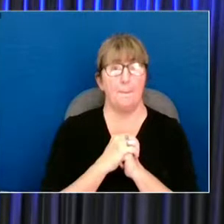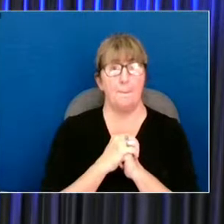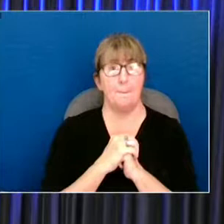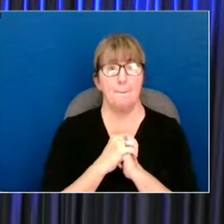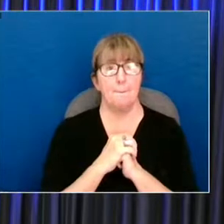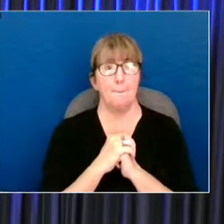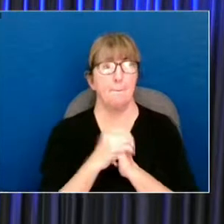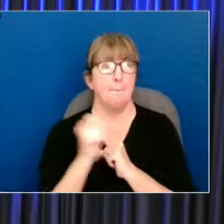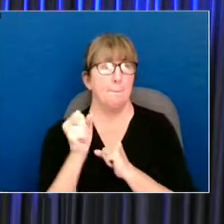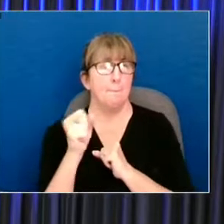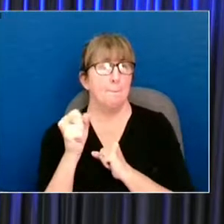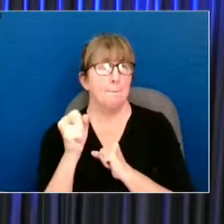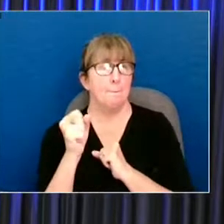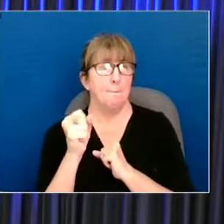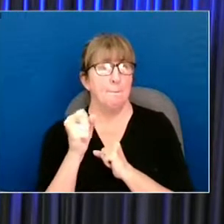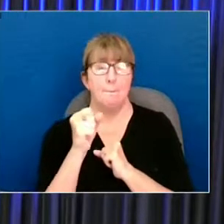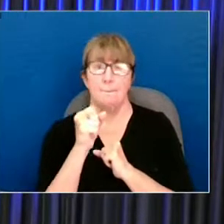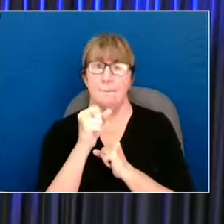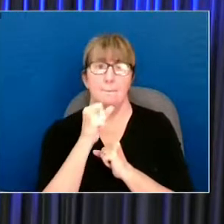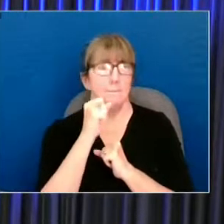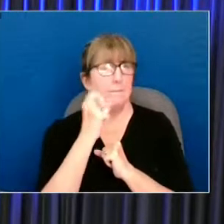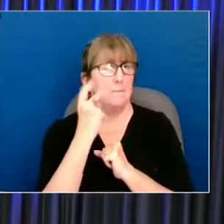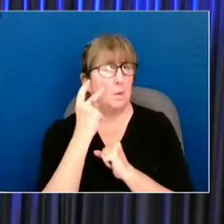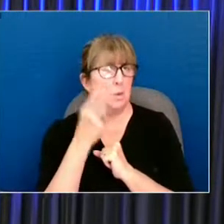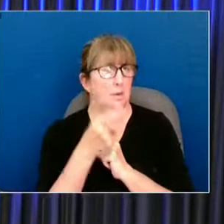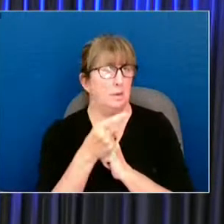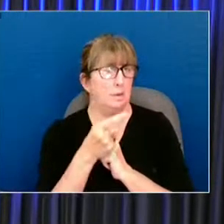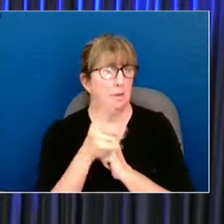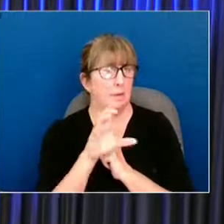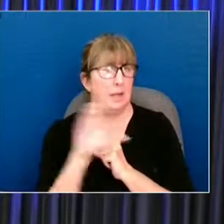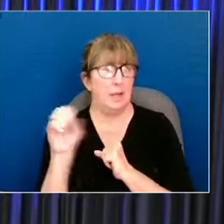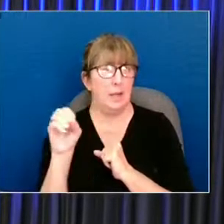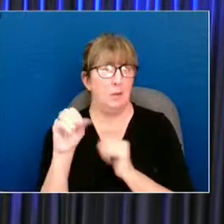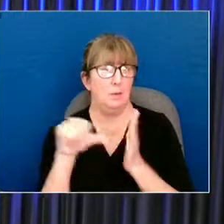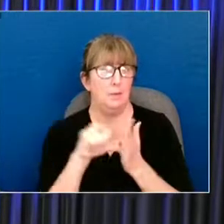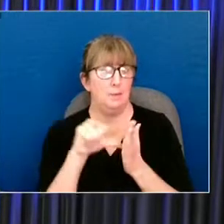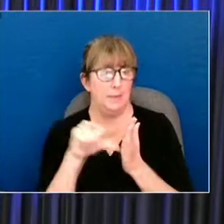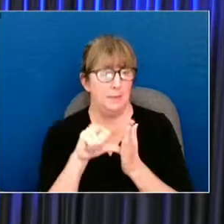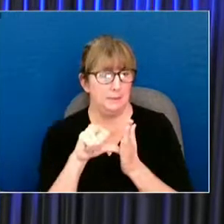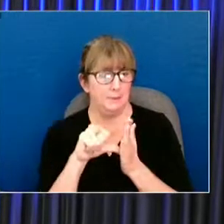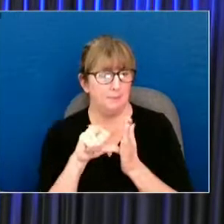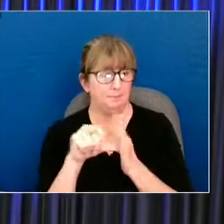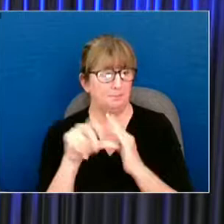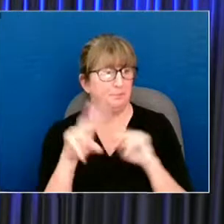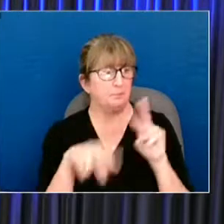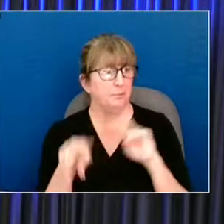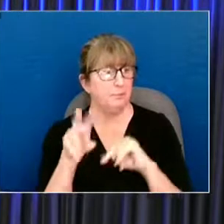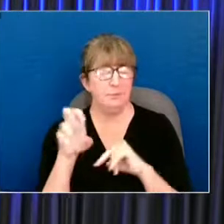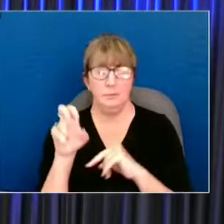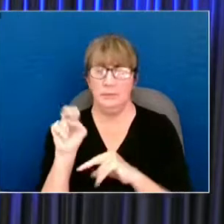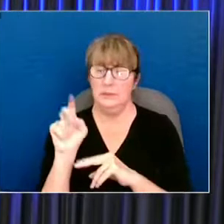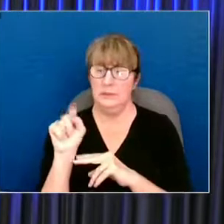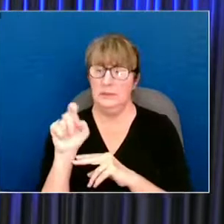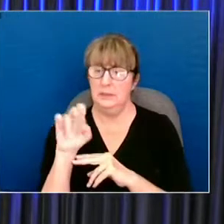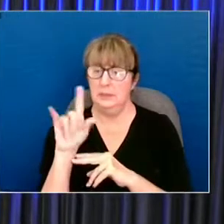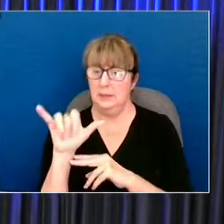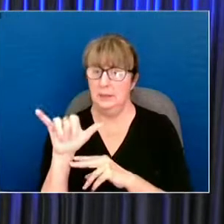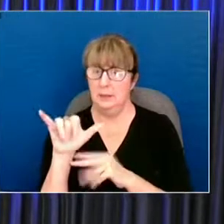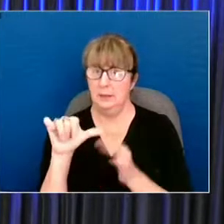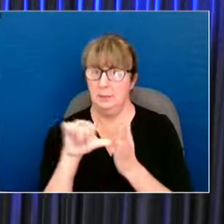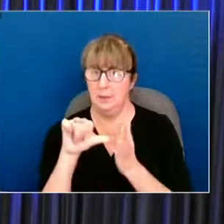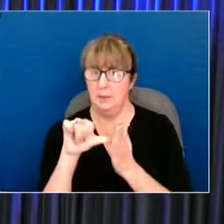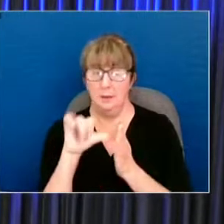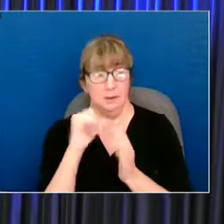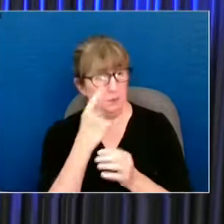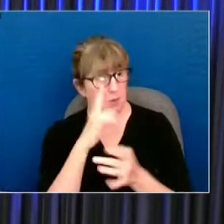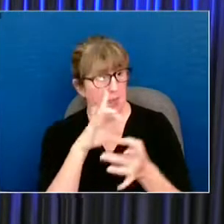Yes, and I don't see it on the county's page. I was looking at the NTT page. Is that one of the links you sent?